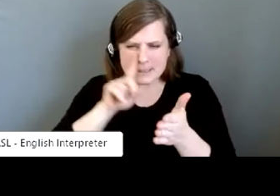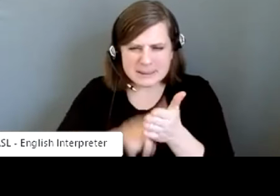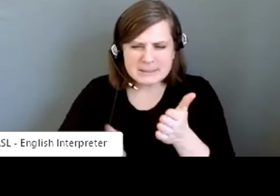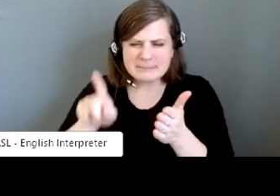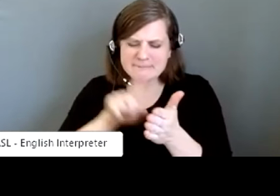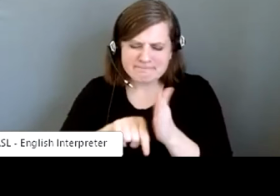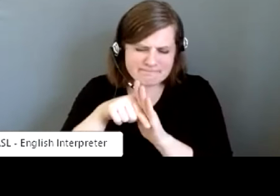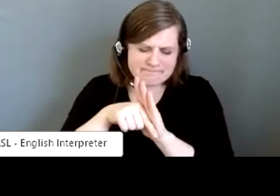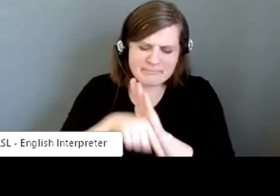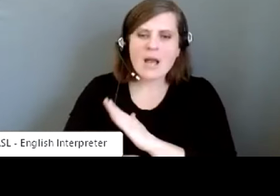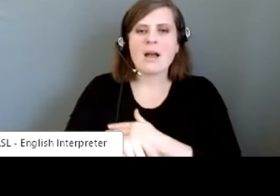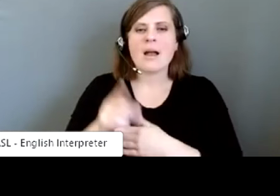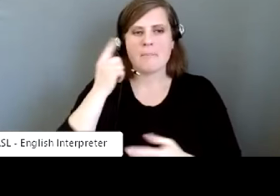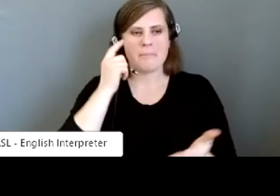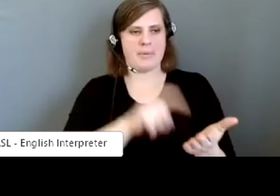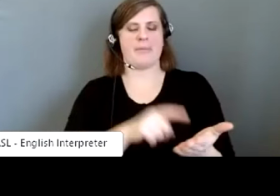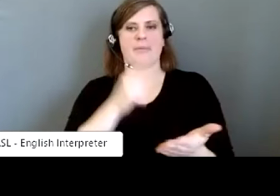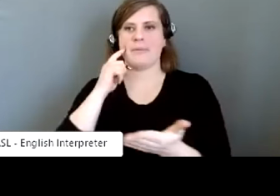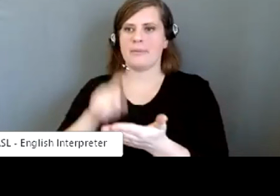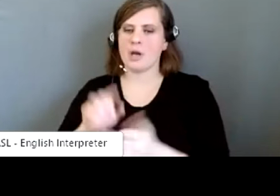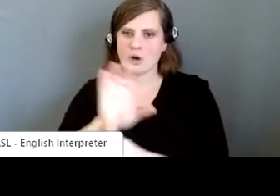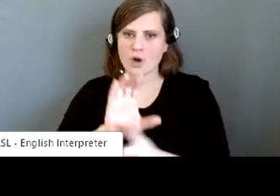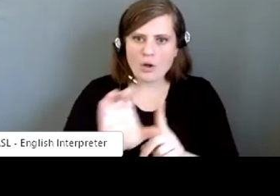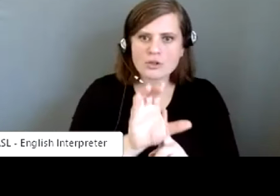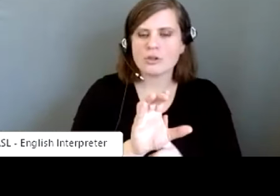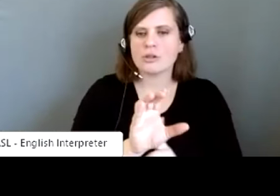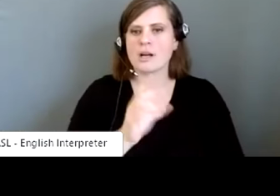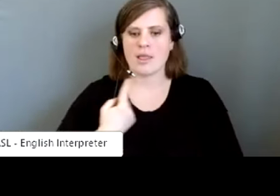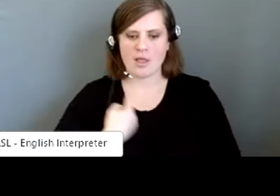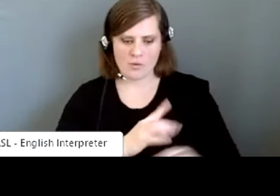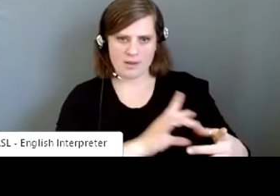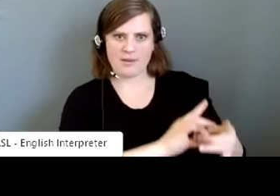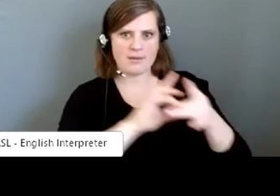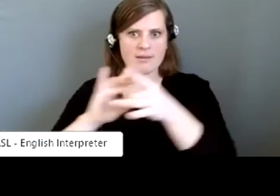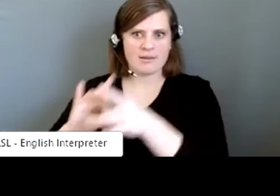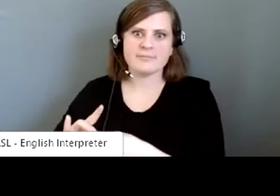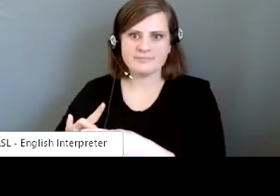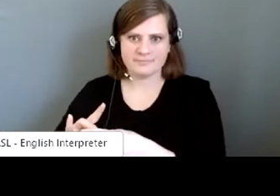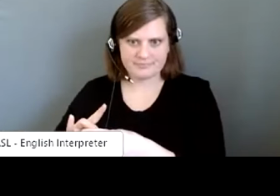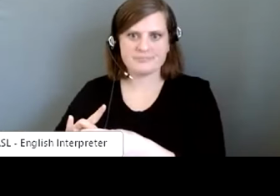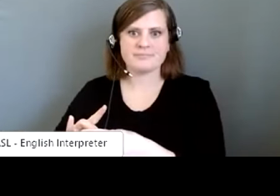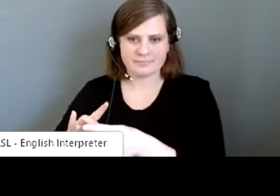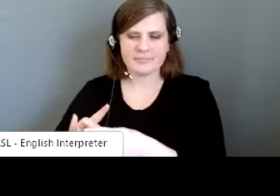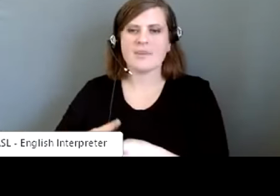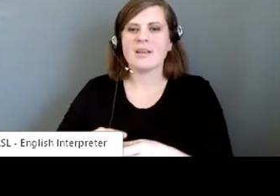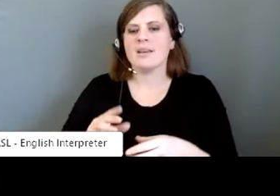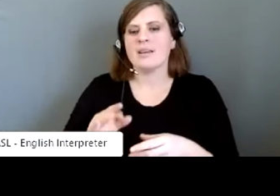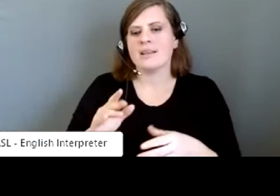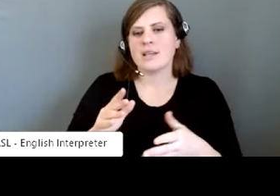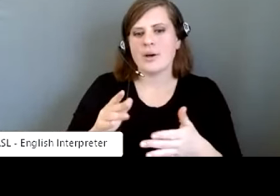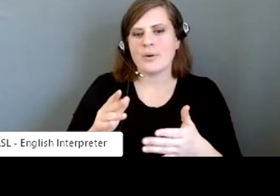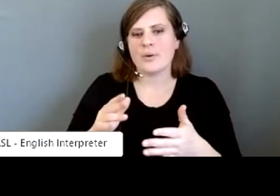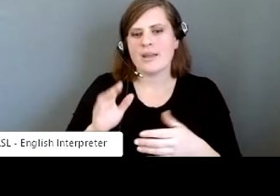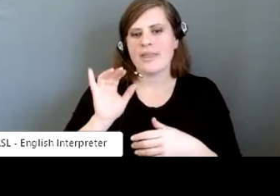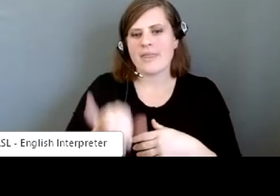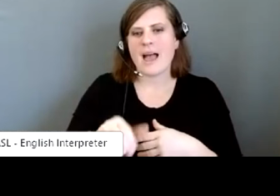I began to hear a lot about culture and loneliness and how that's, the big role